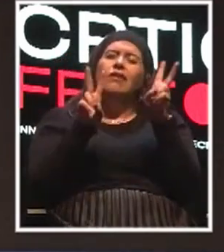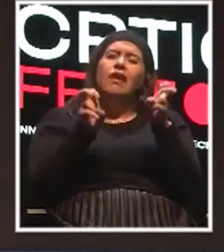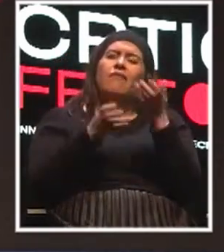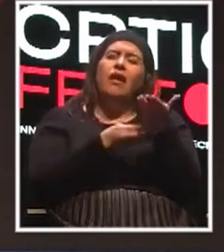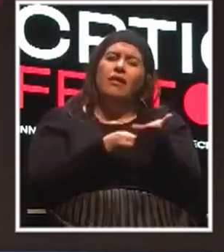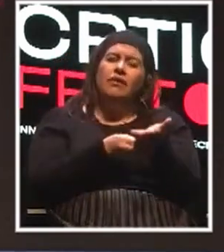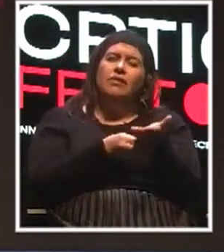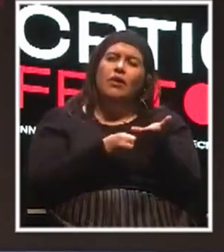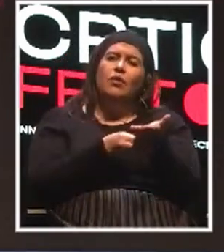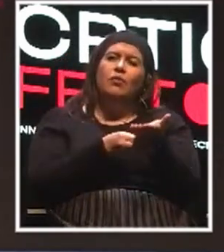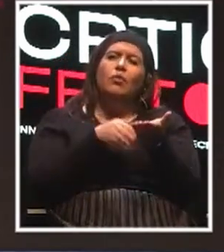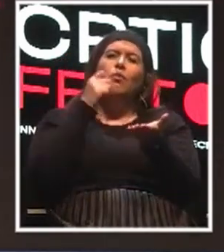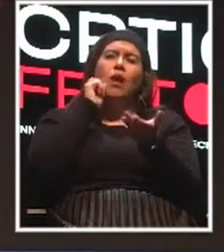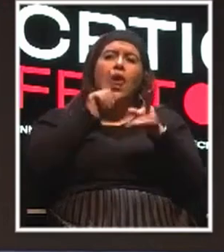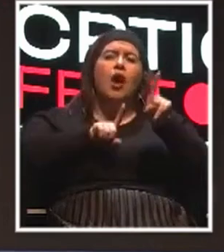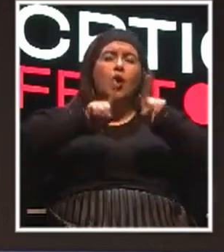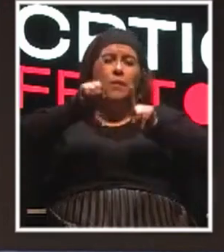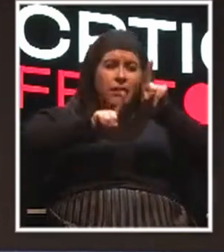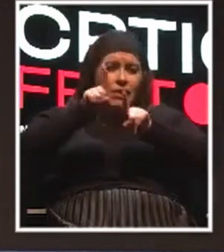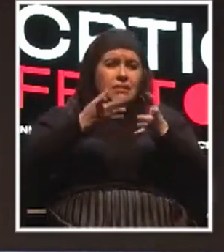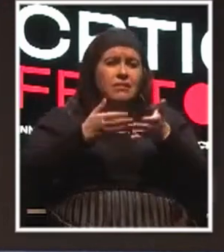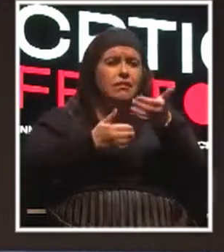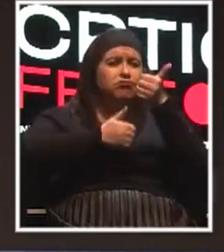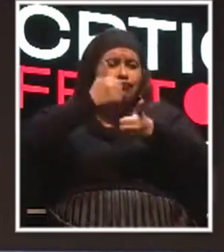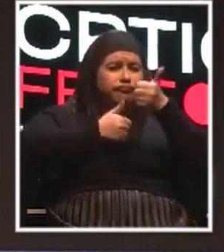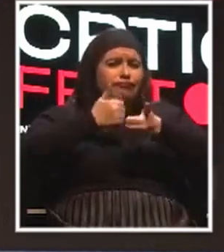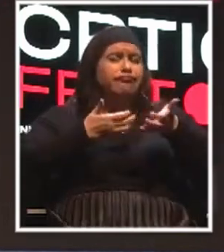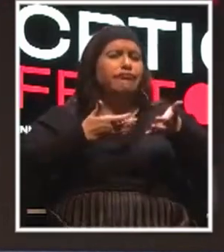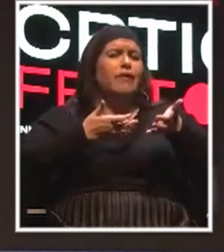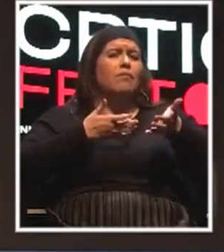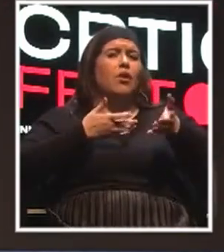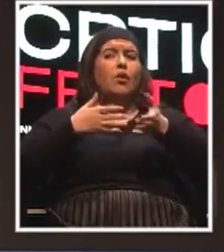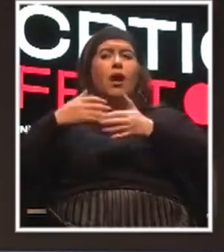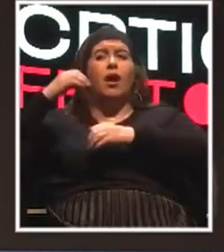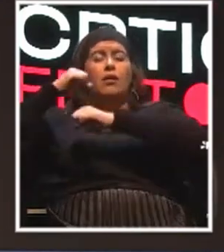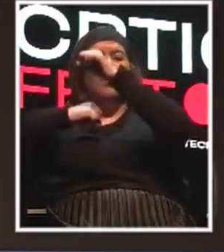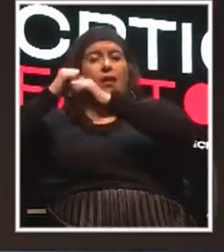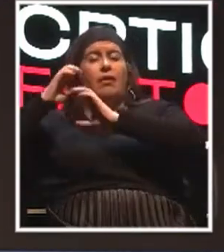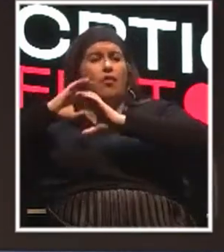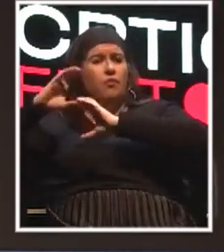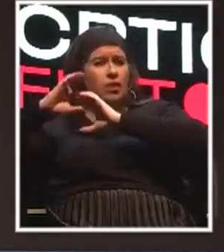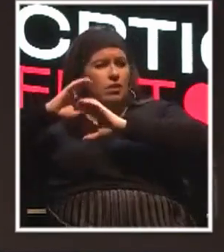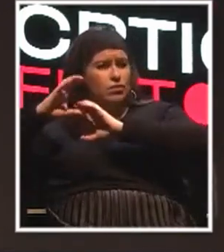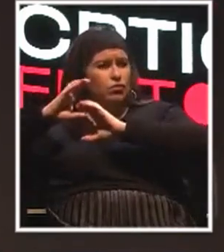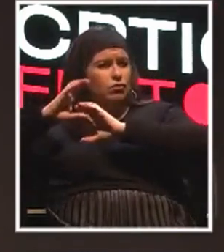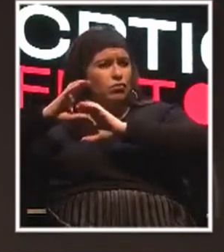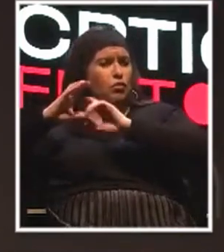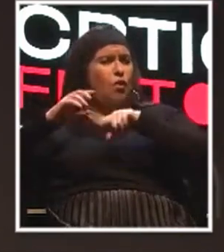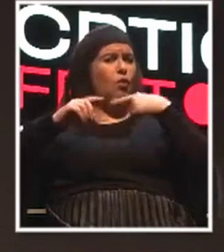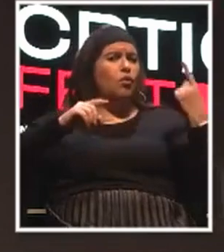advantage for a media company or a TV company to do something like this.